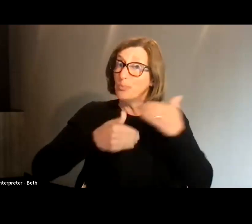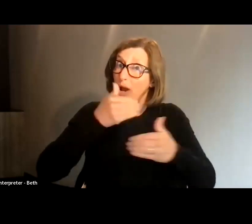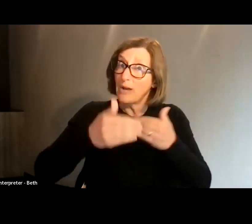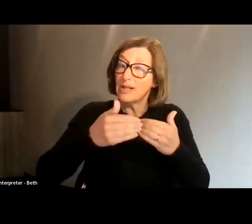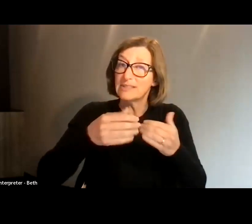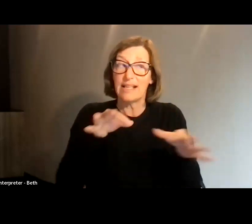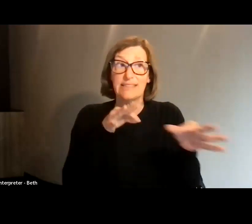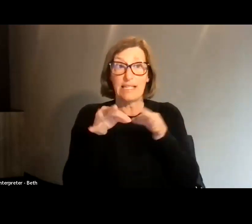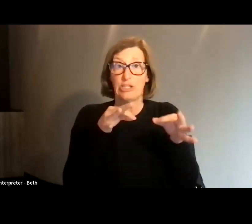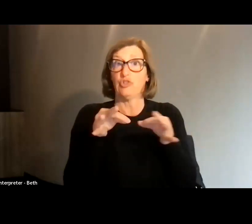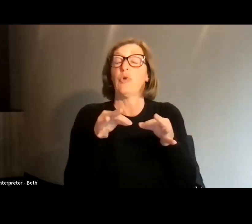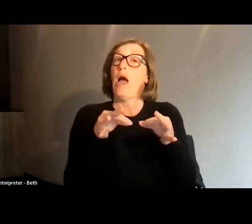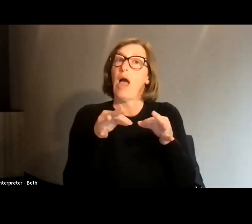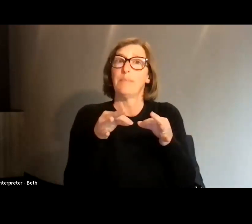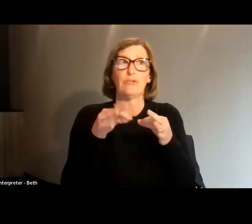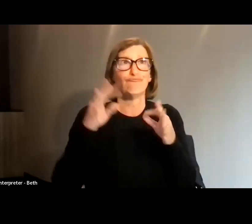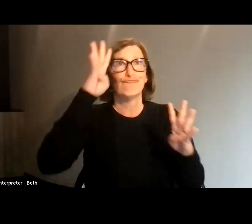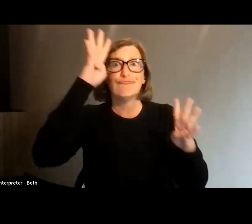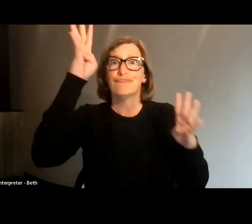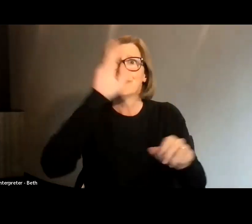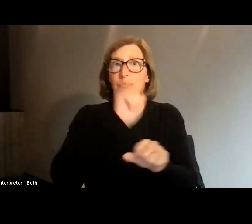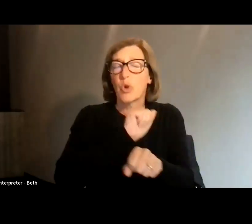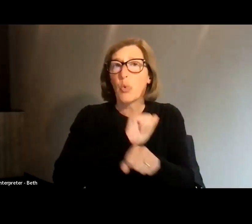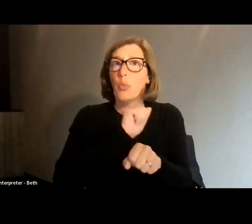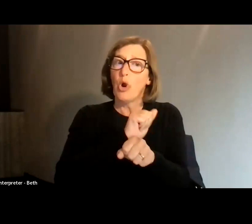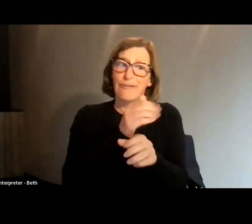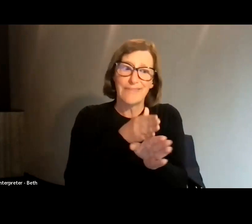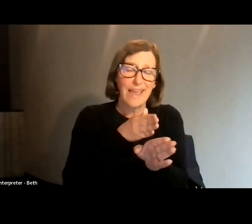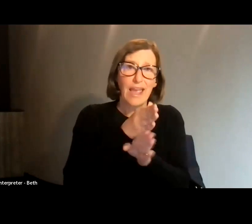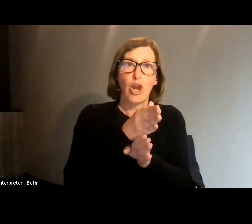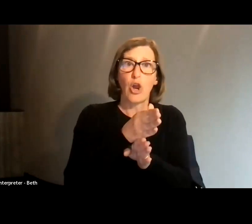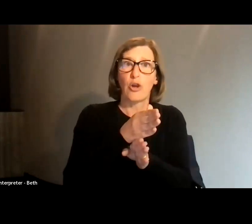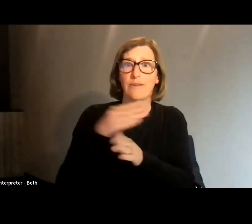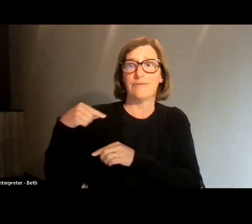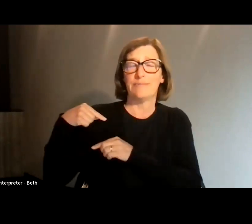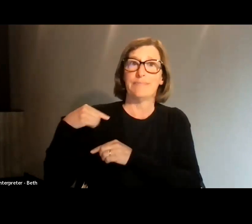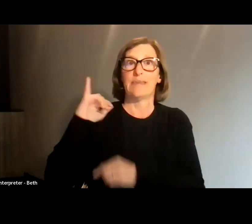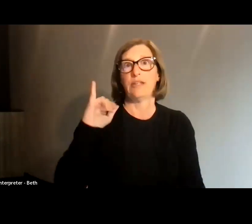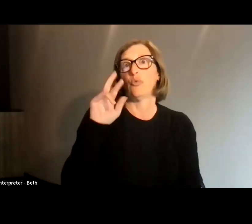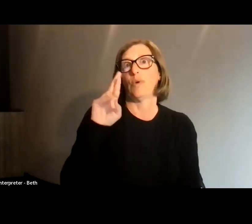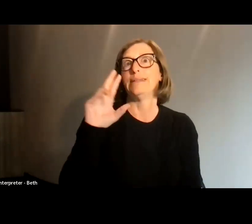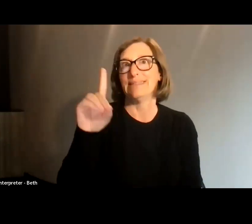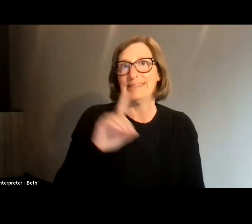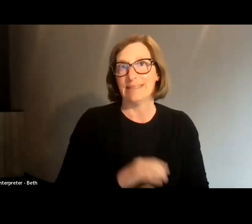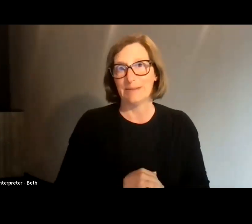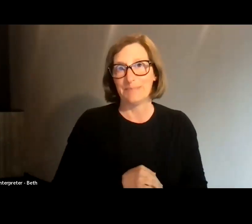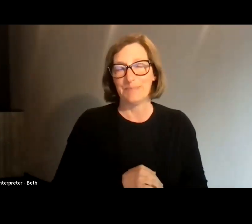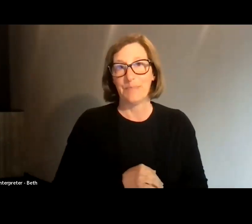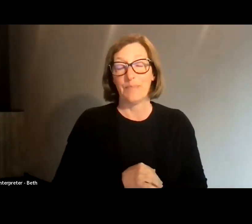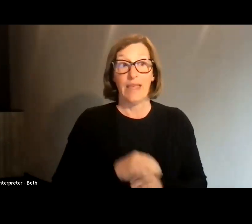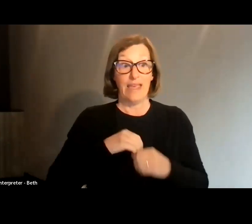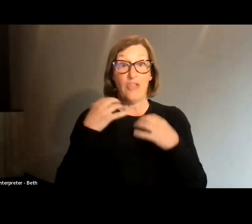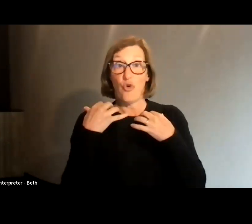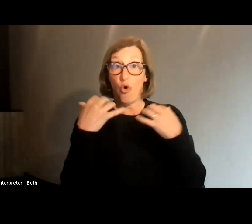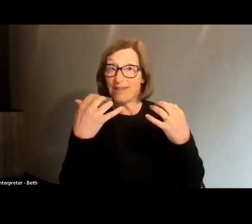describe their pioneering work in the area of inherited retinal diseases. So in our audience today,